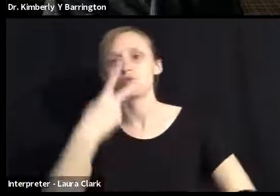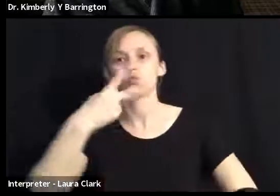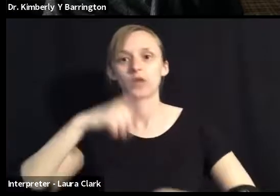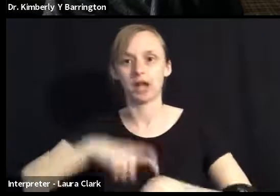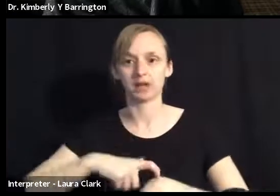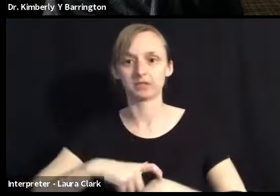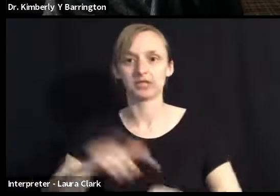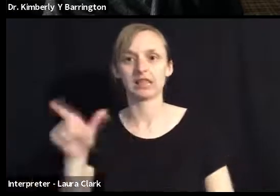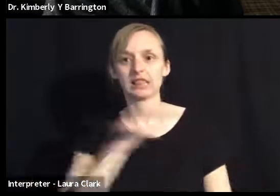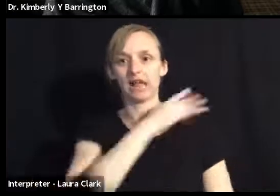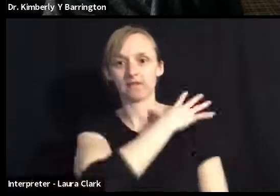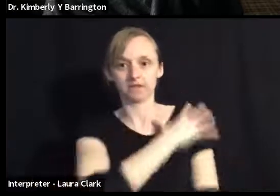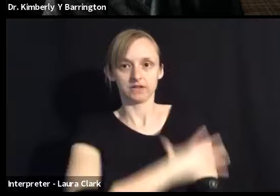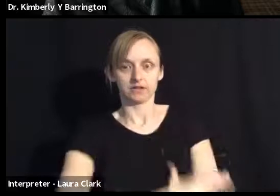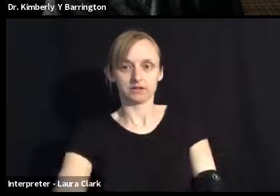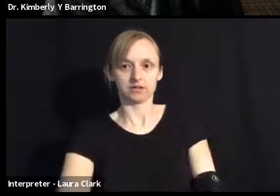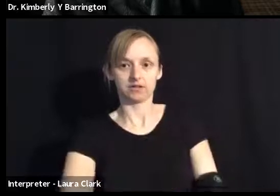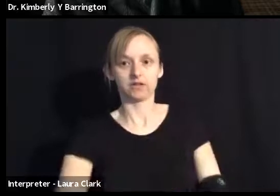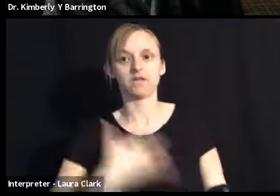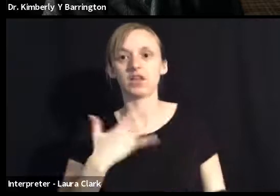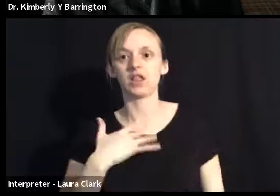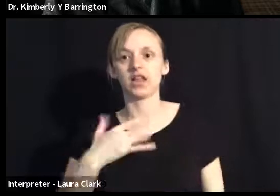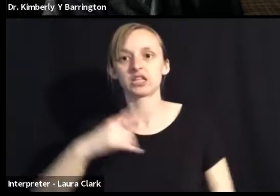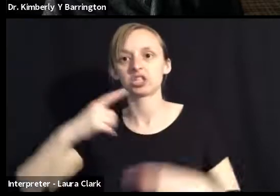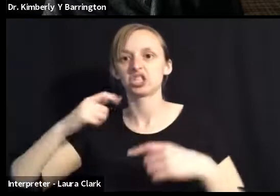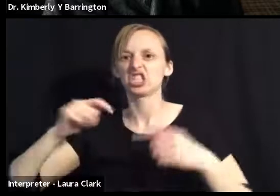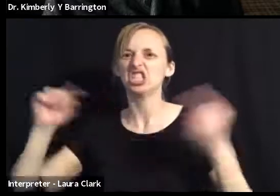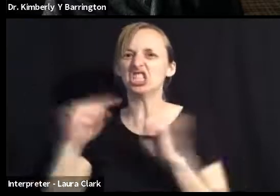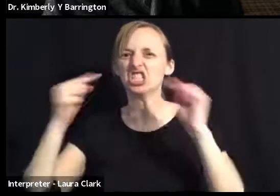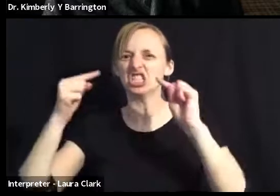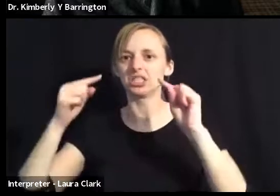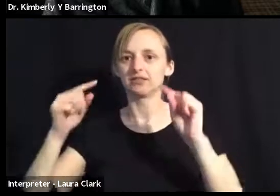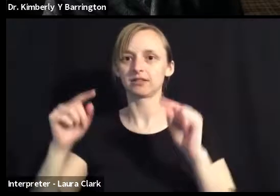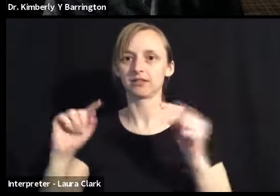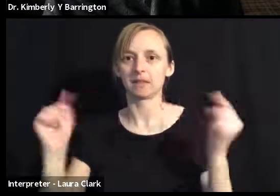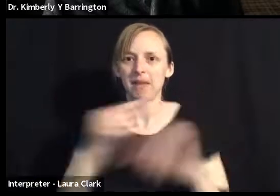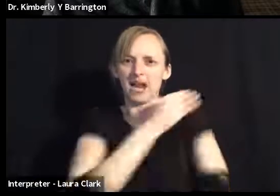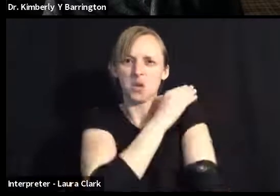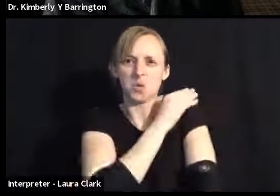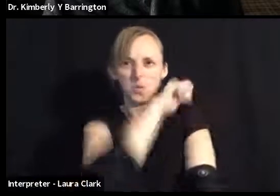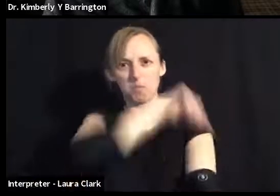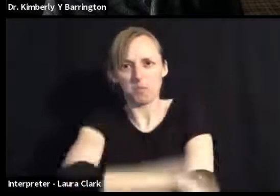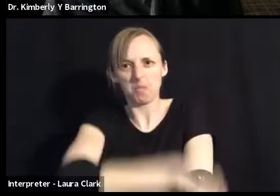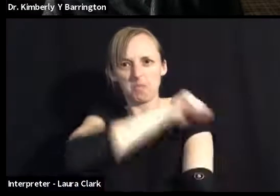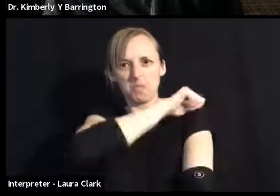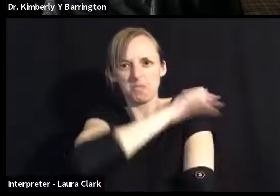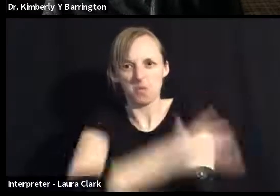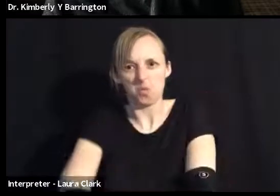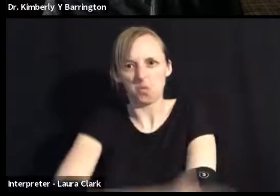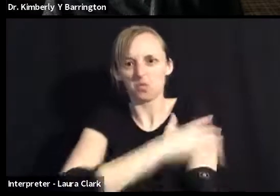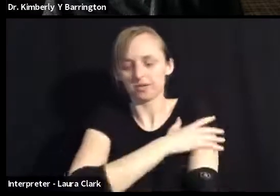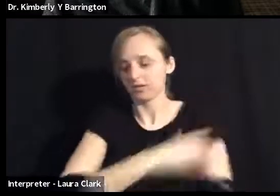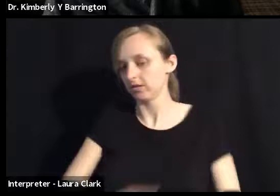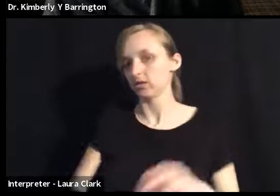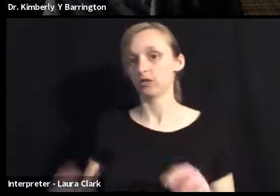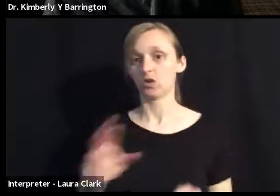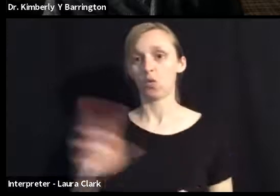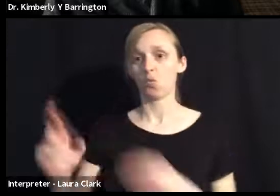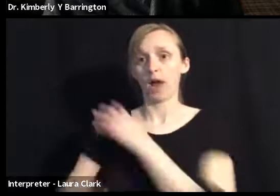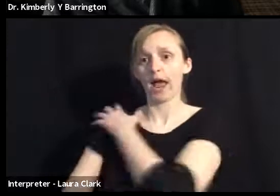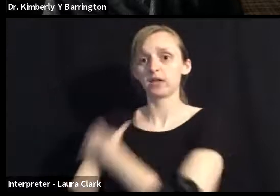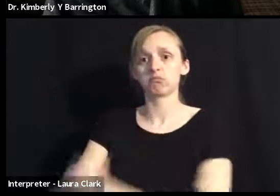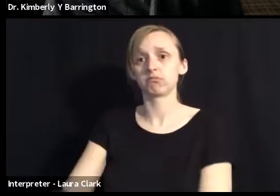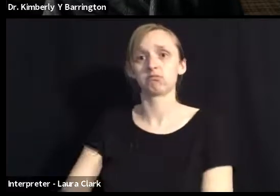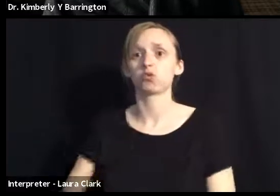just felt like it had a shock pain and it shut down. My right side was just normal. I don't really know how to explain